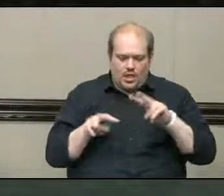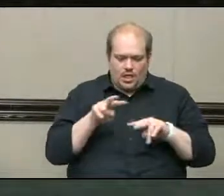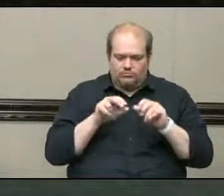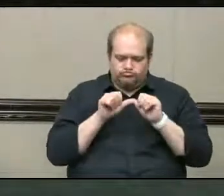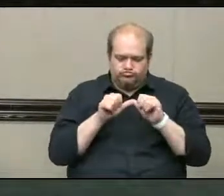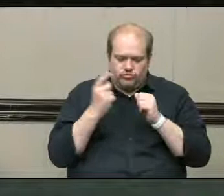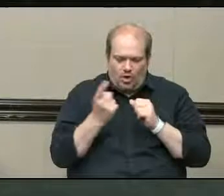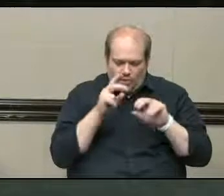other